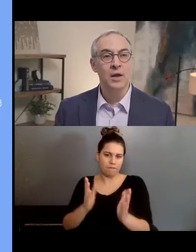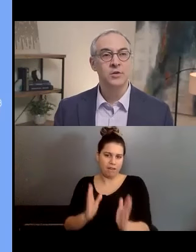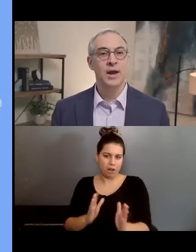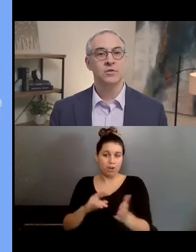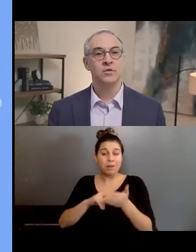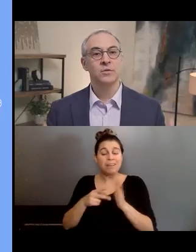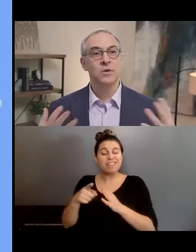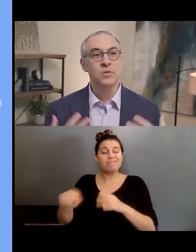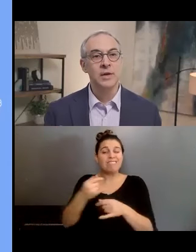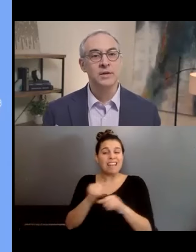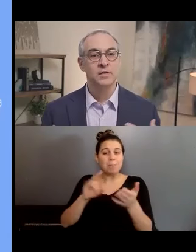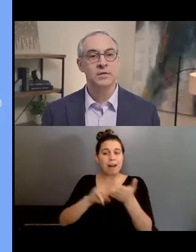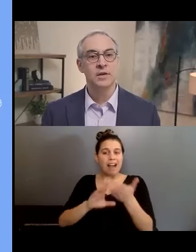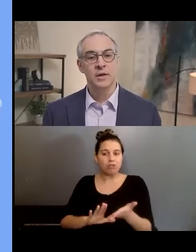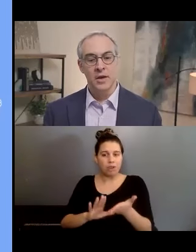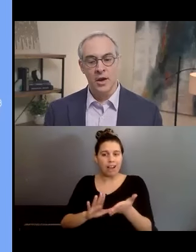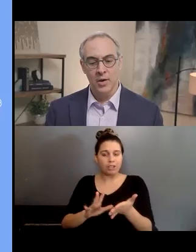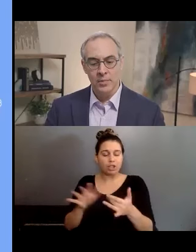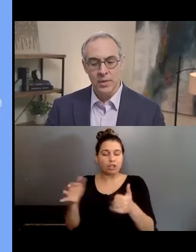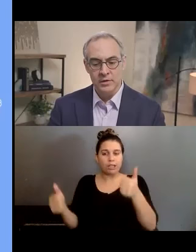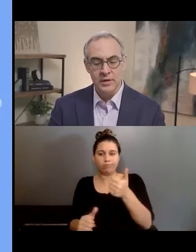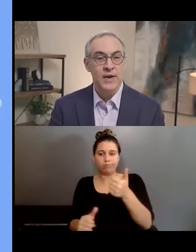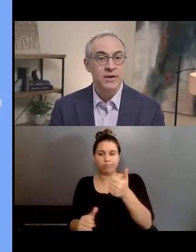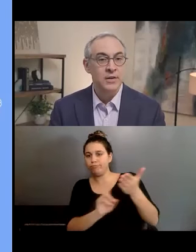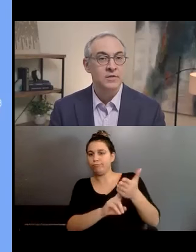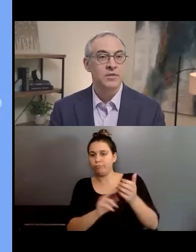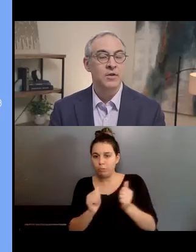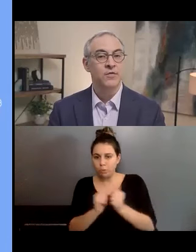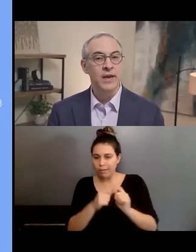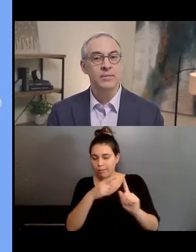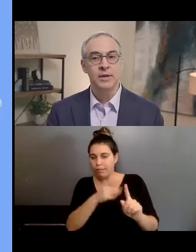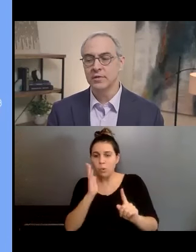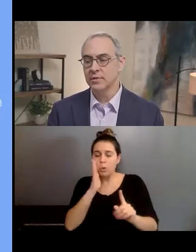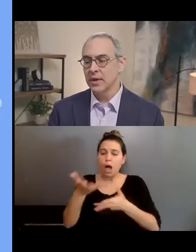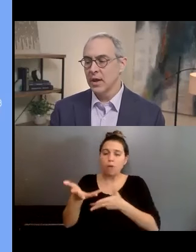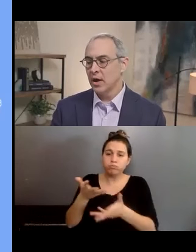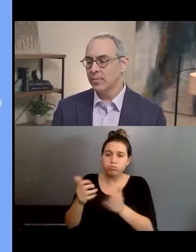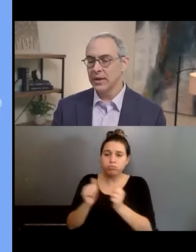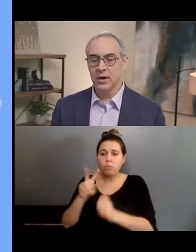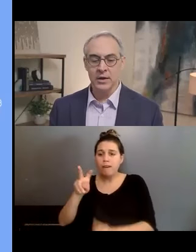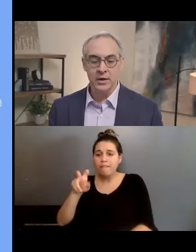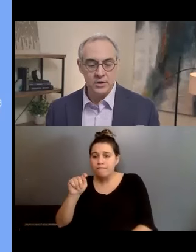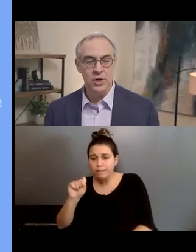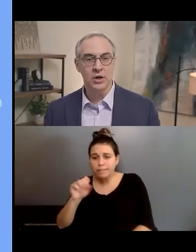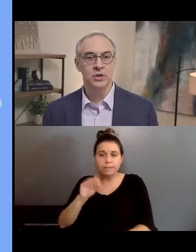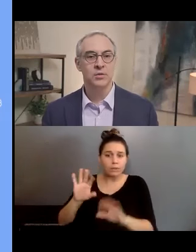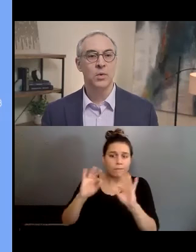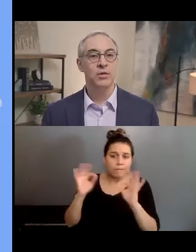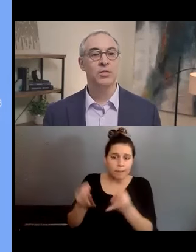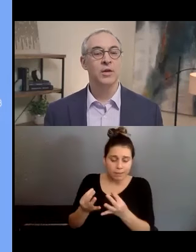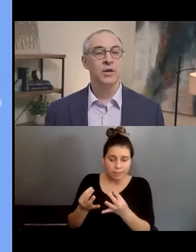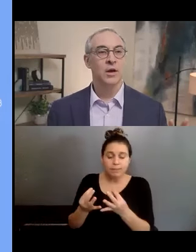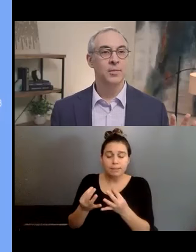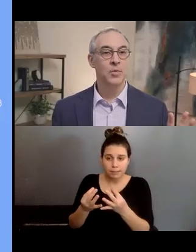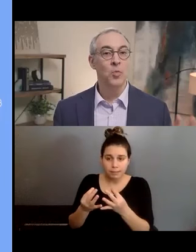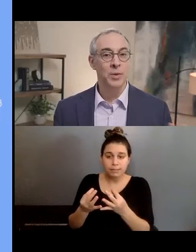independent contractors who agree to see veterans and their families in conjunction